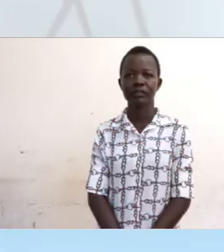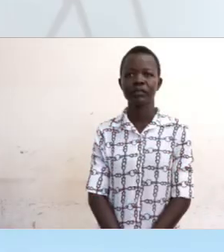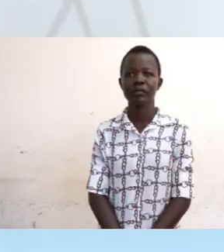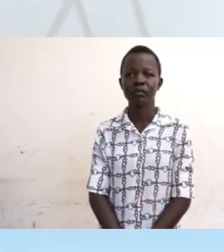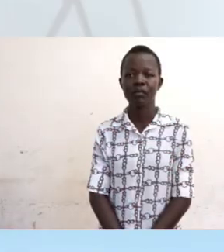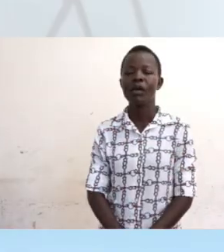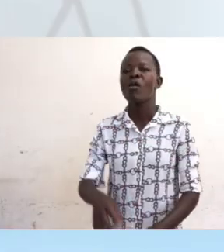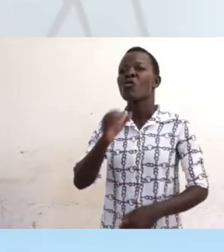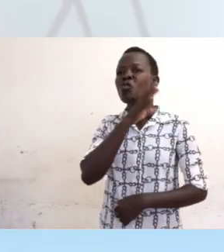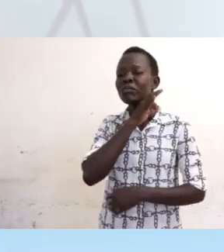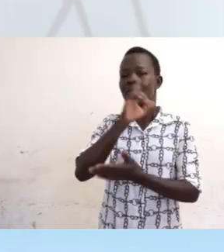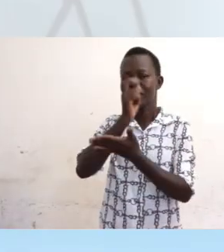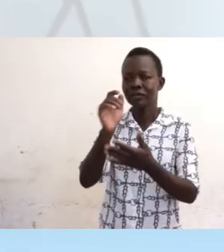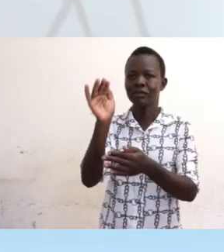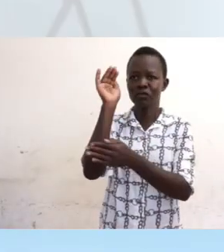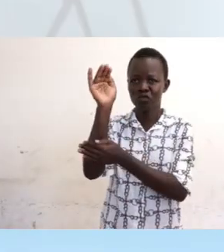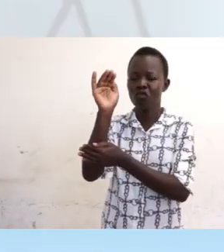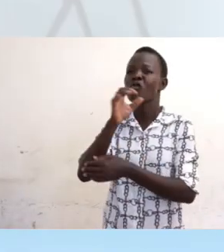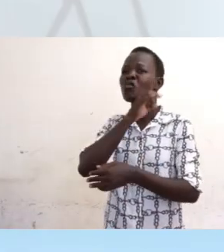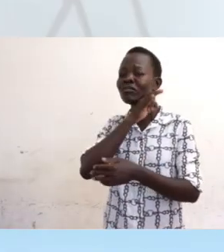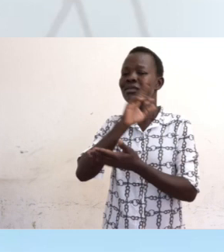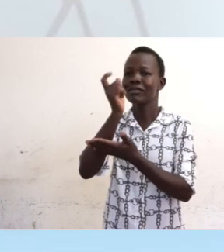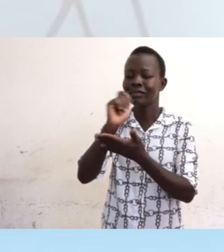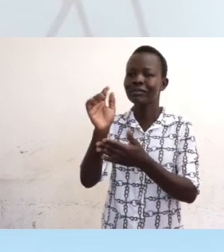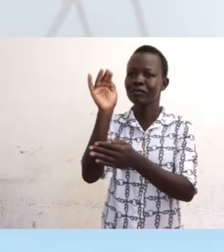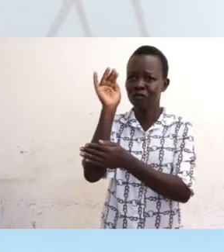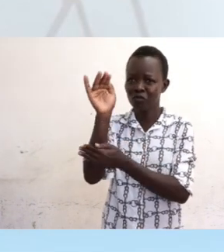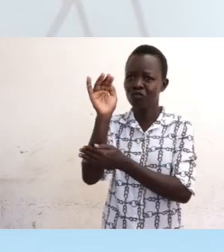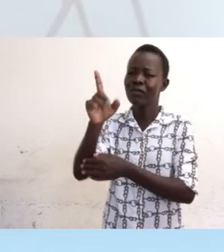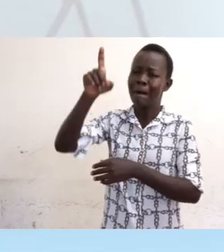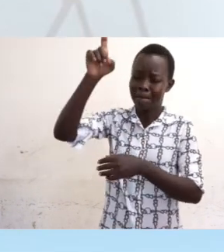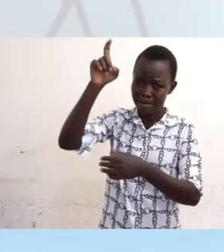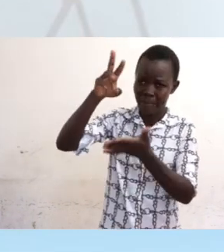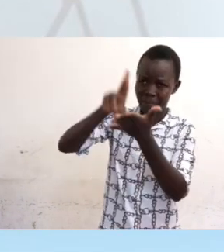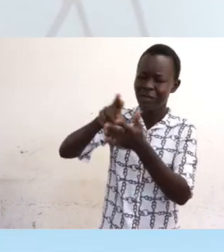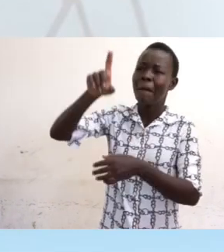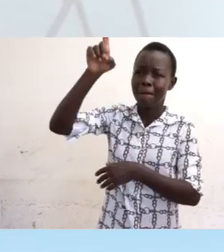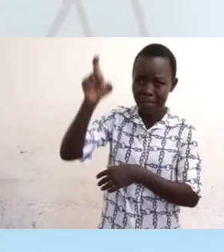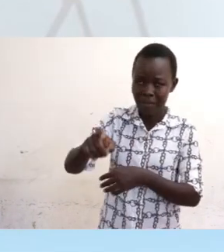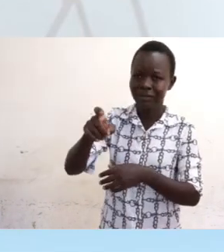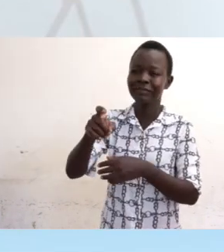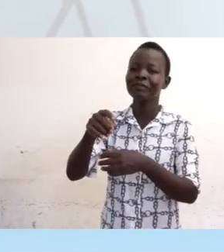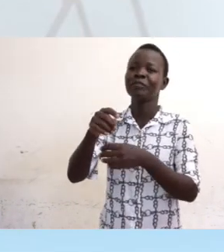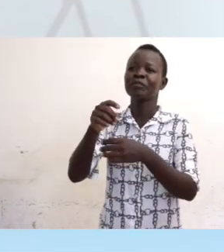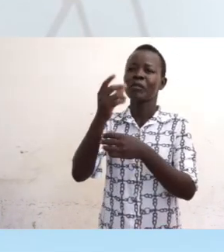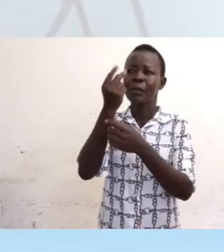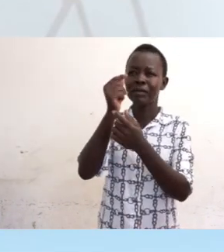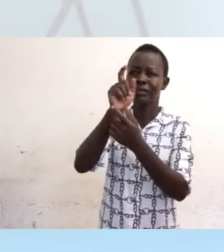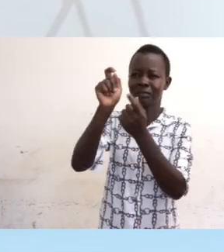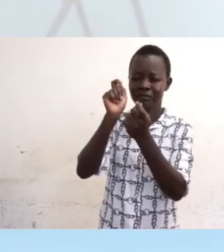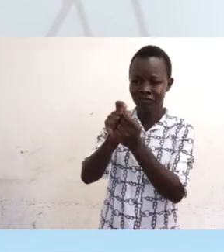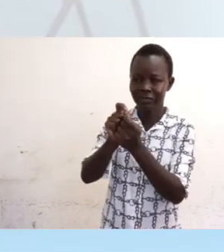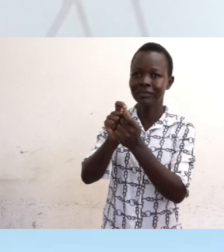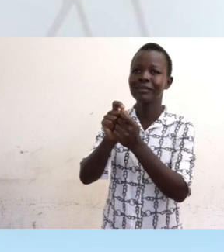For response to complaints and written inquiries service, you are required to issue a complaint or written inquiry. The charges